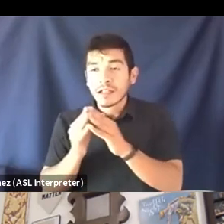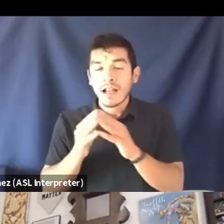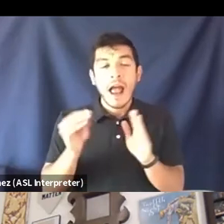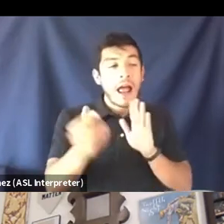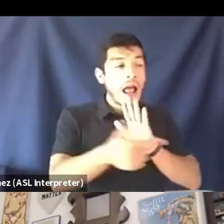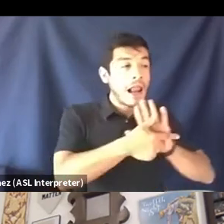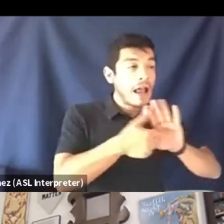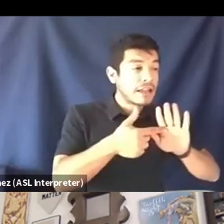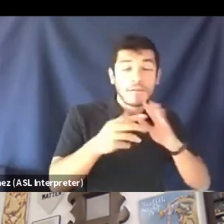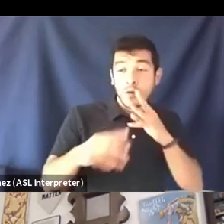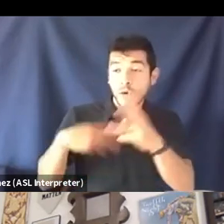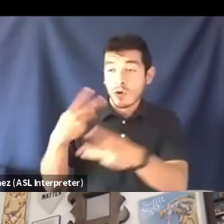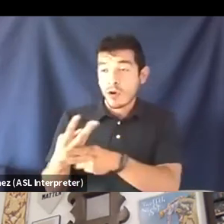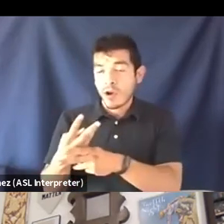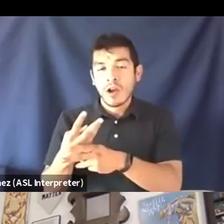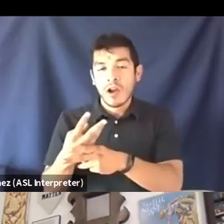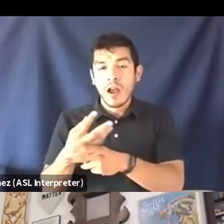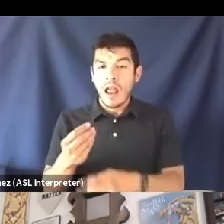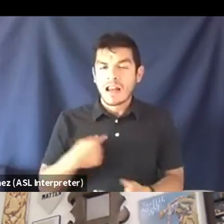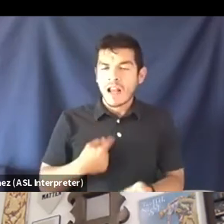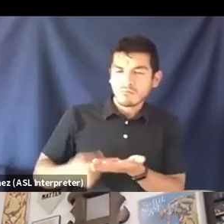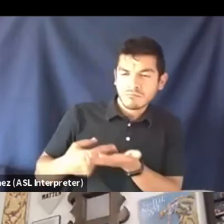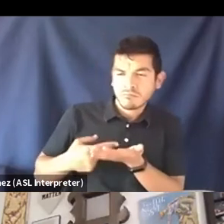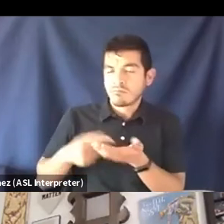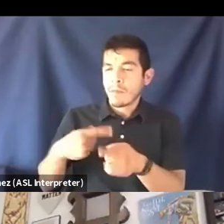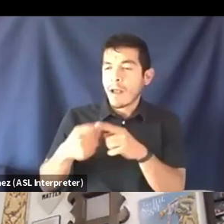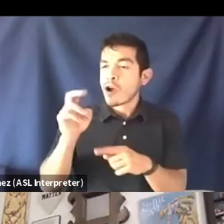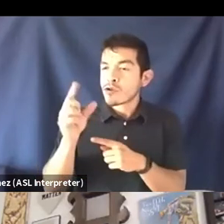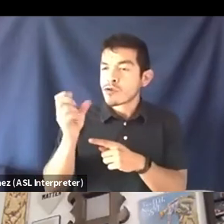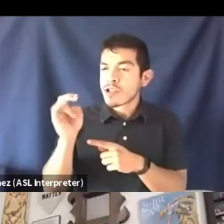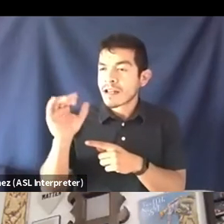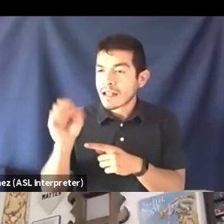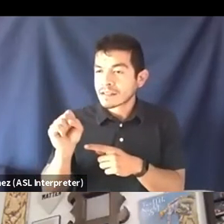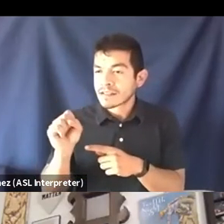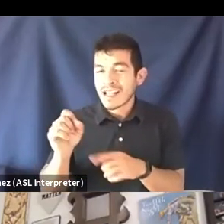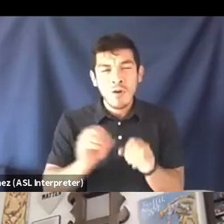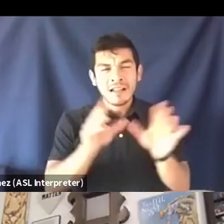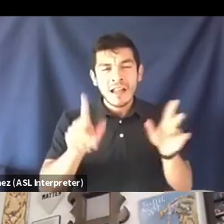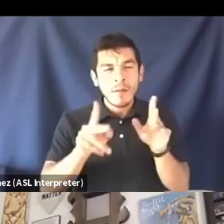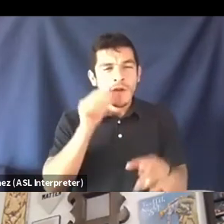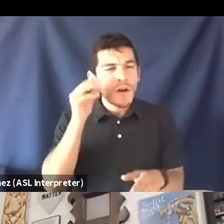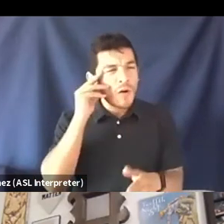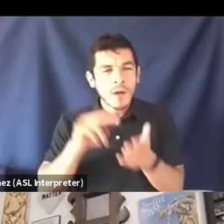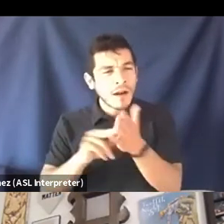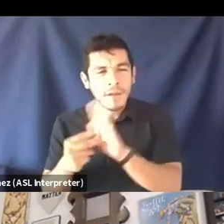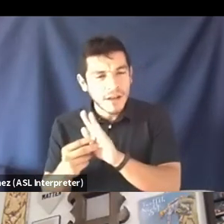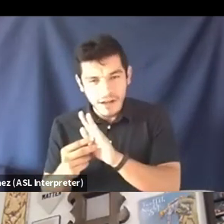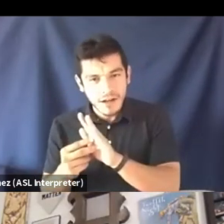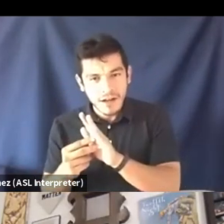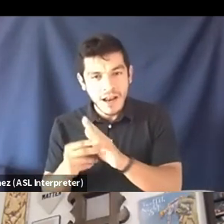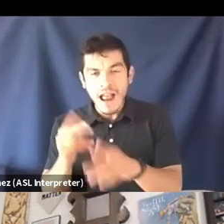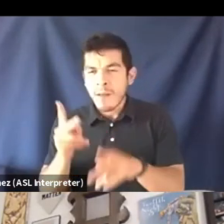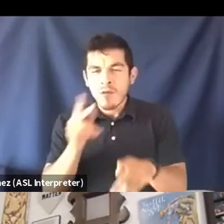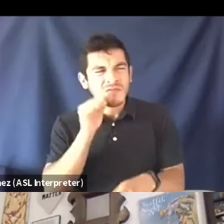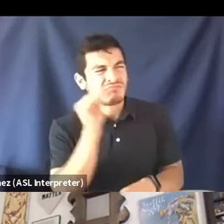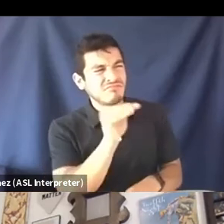legislative world, and I would start talking about eugenics, it was clear people didn't even know what that word was. And several times people actually stopped me and said,